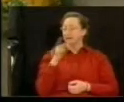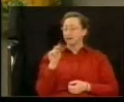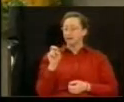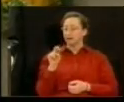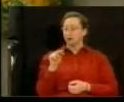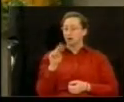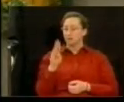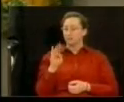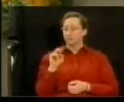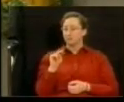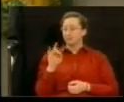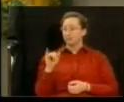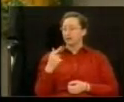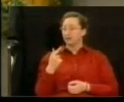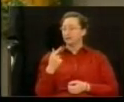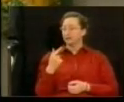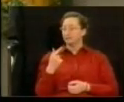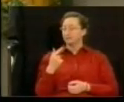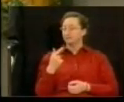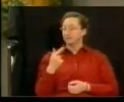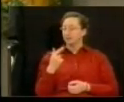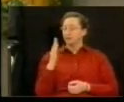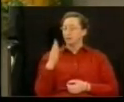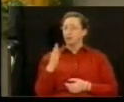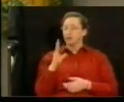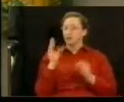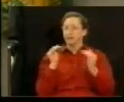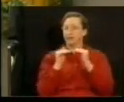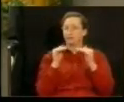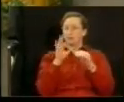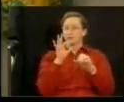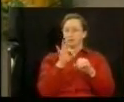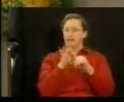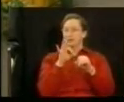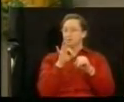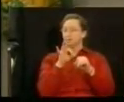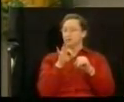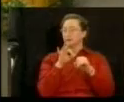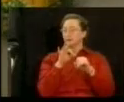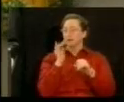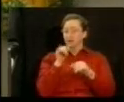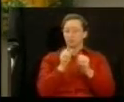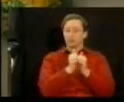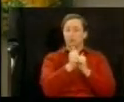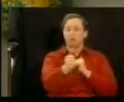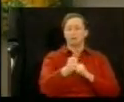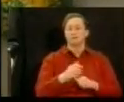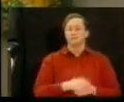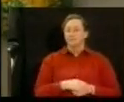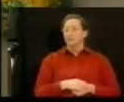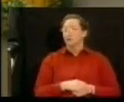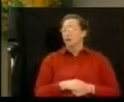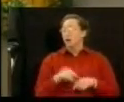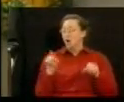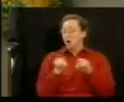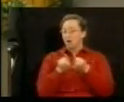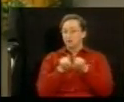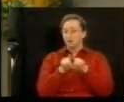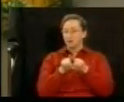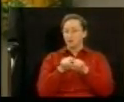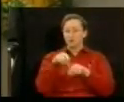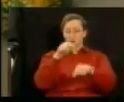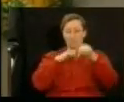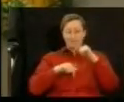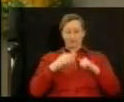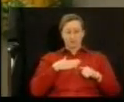binding would make it the equivalent of an election, would bring in all sorts of election regulations, which would stretch it out. I understand. But also, I will go back to my previous